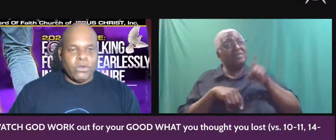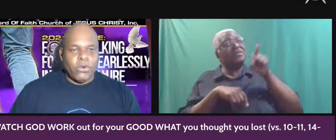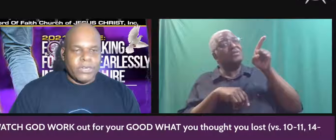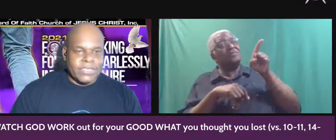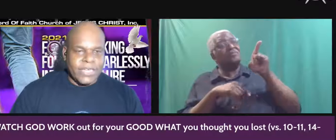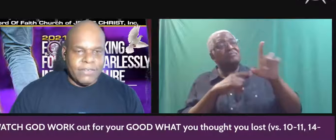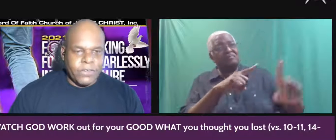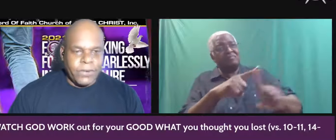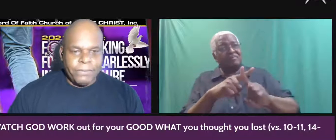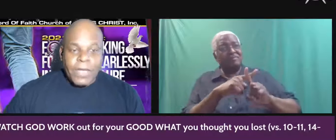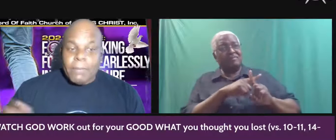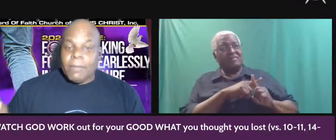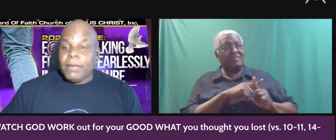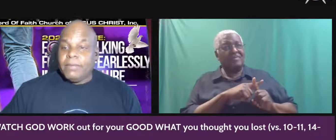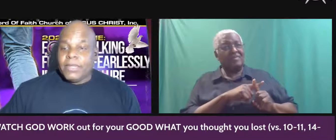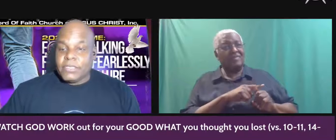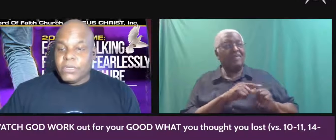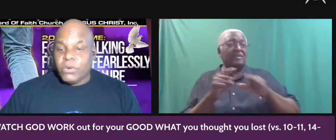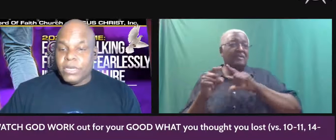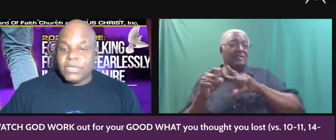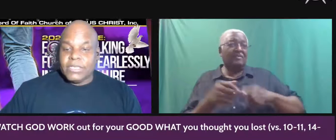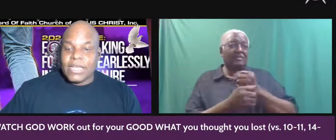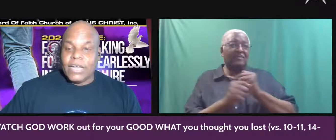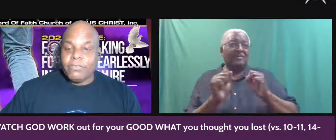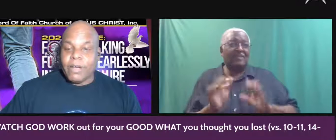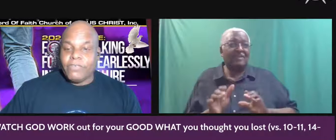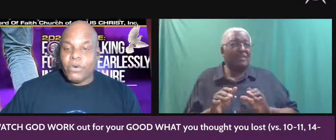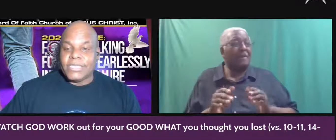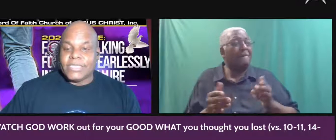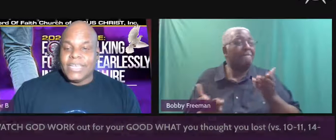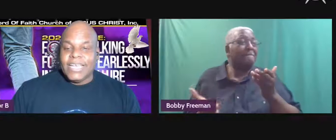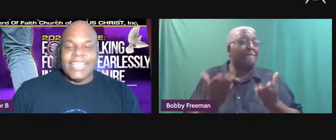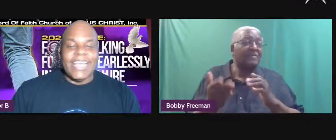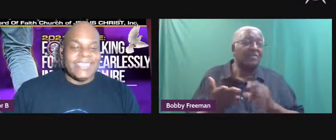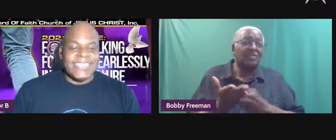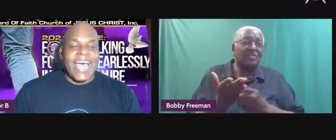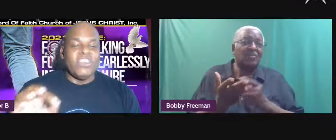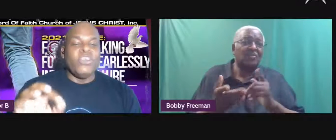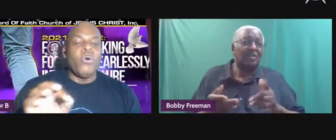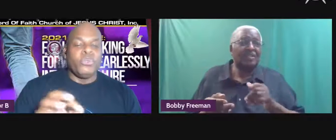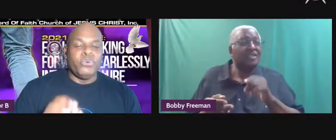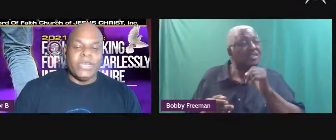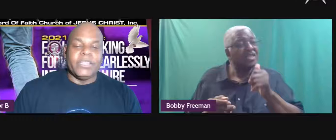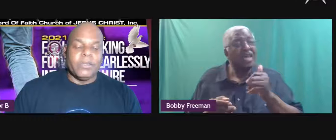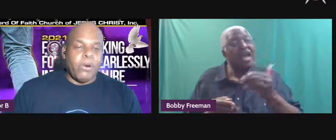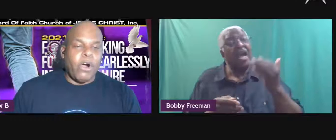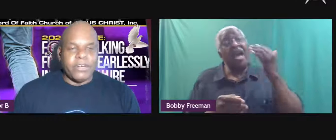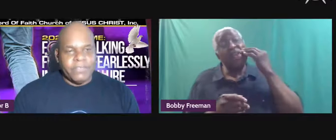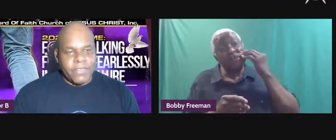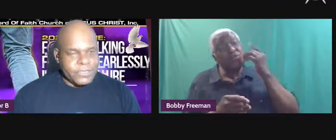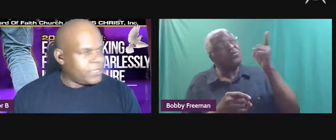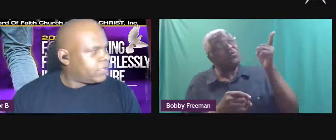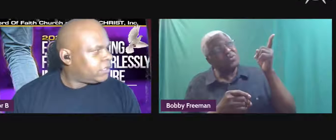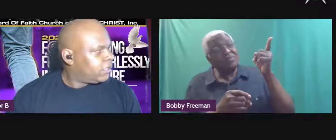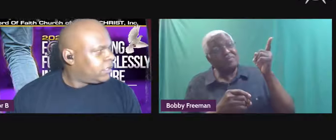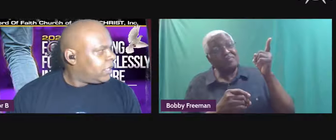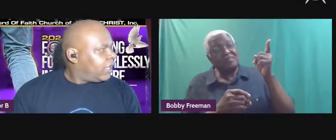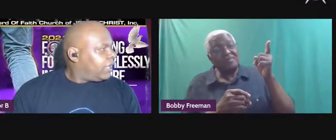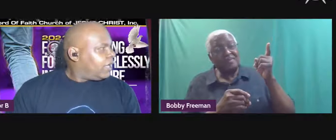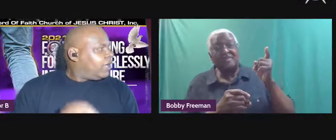as their Lord and Savior. Maybe there's someone under the sound of my voice that does not know you in the pardon of their